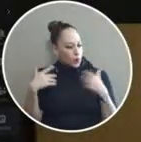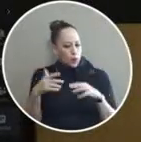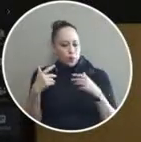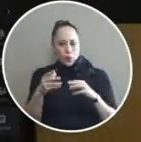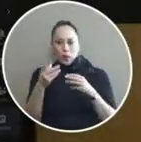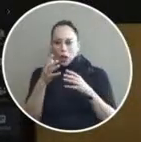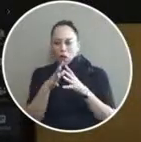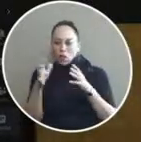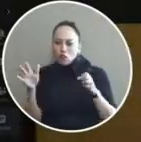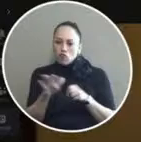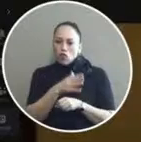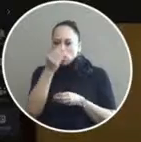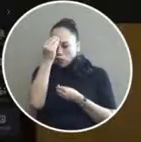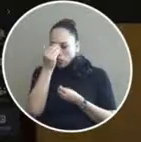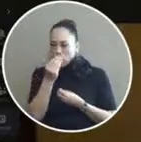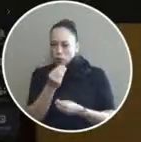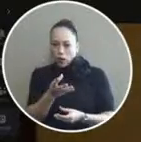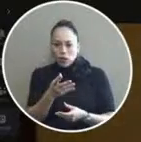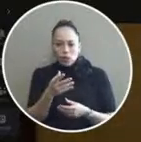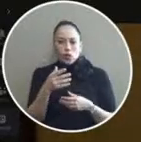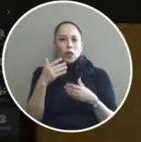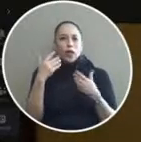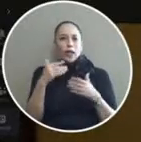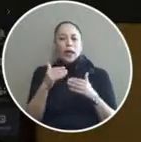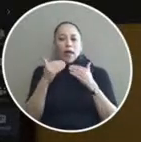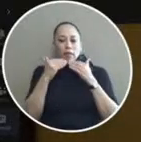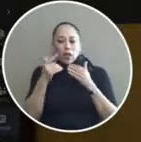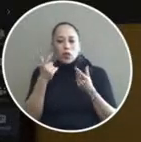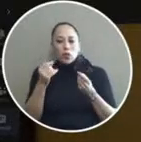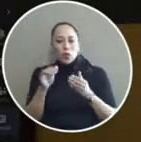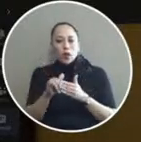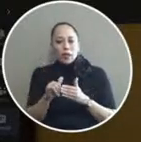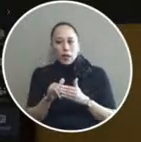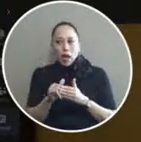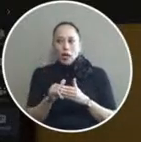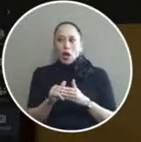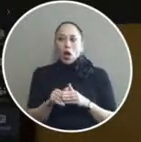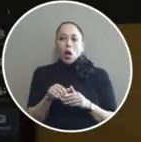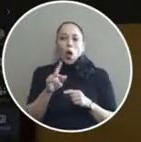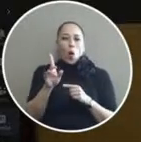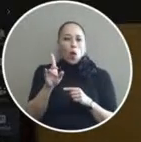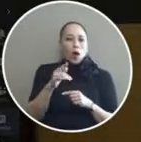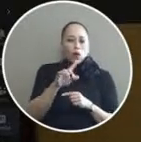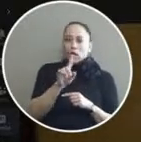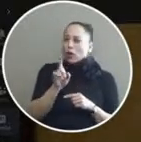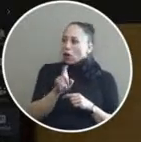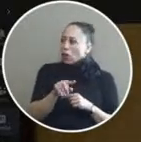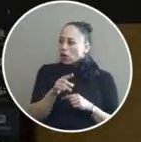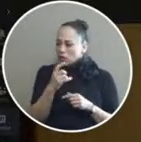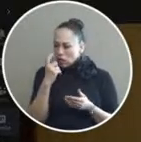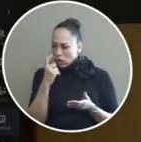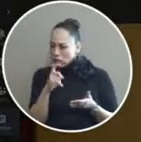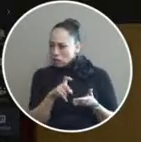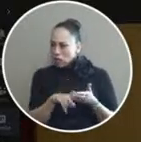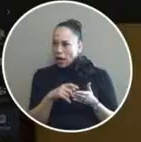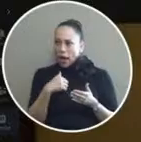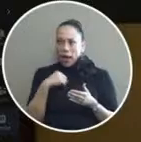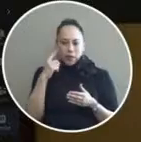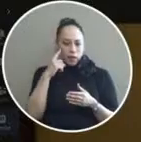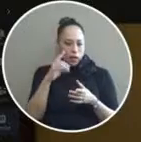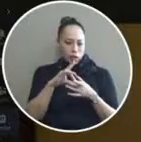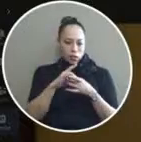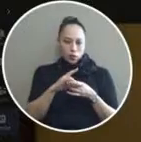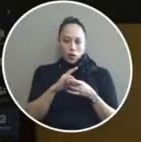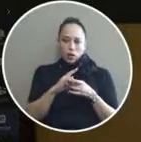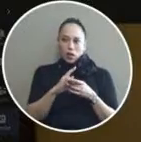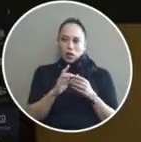and interesting data. So thank you for doing this. One sort of question or observation I think would be really